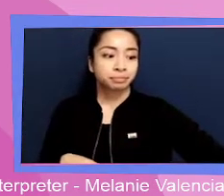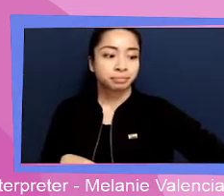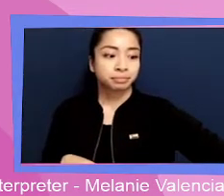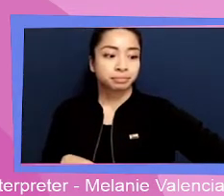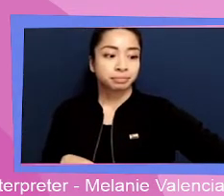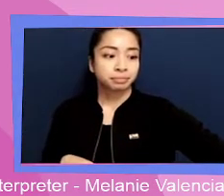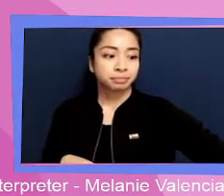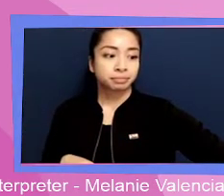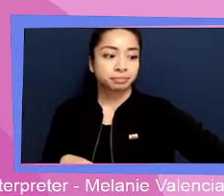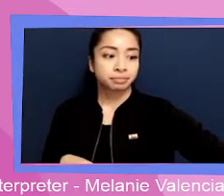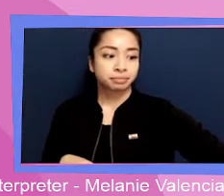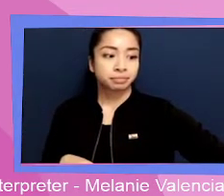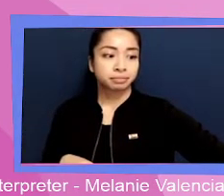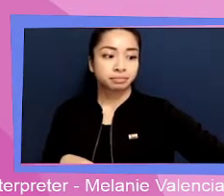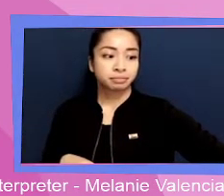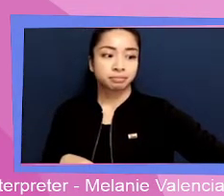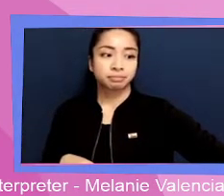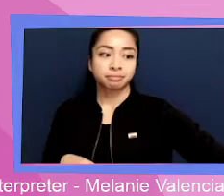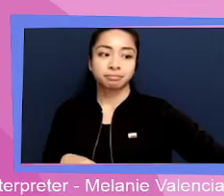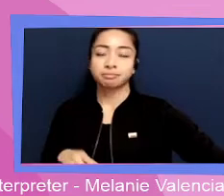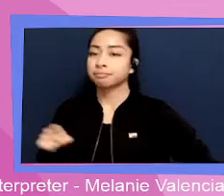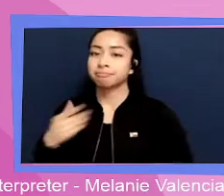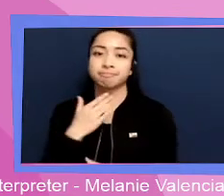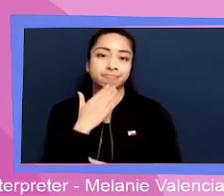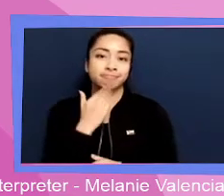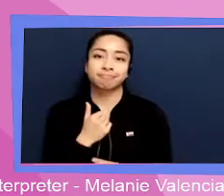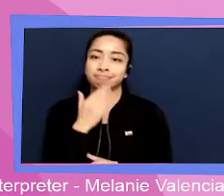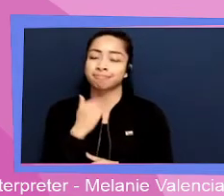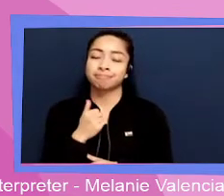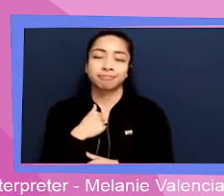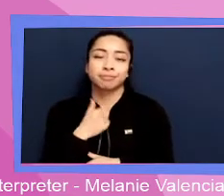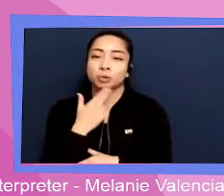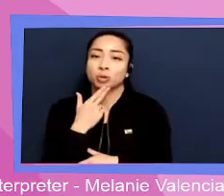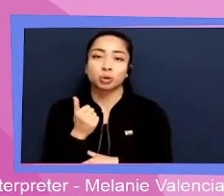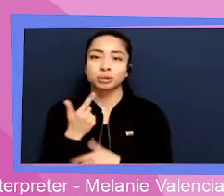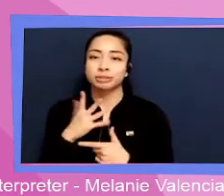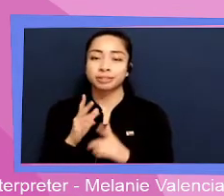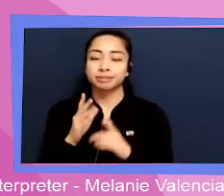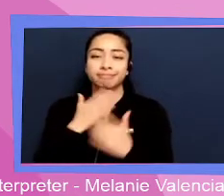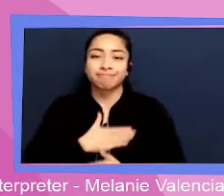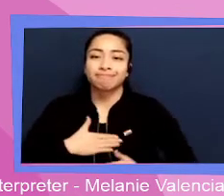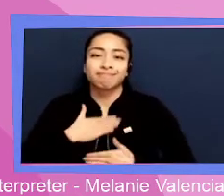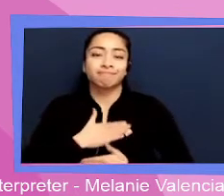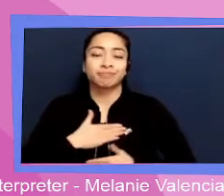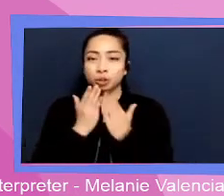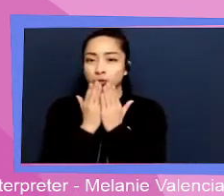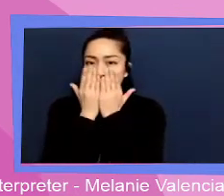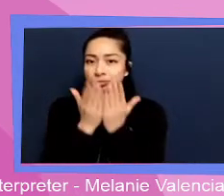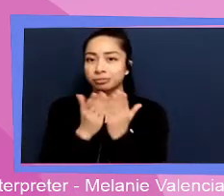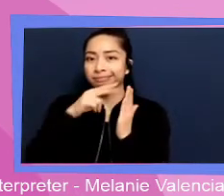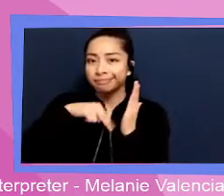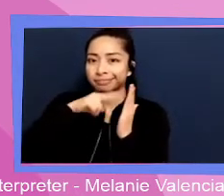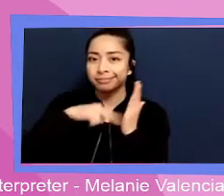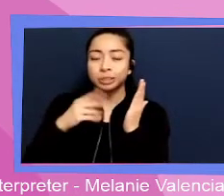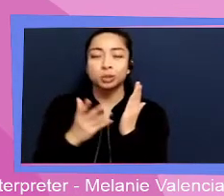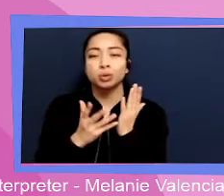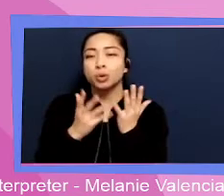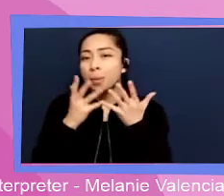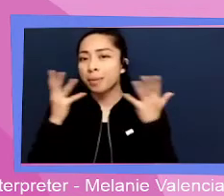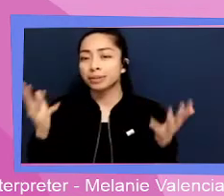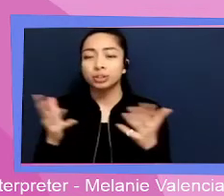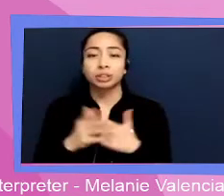They're really adorable. I have enjoyed reading them so much. I guess I would kind of describe them